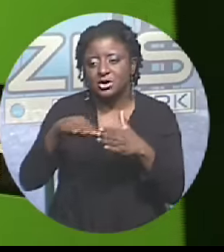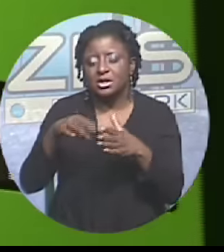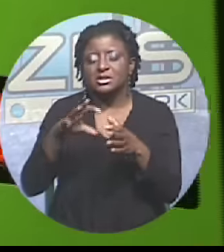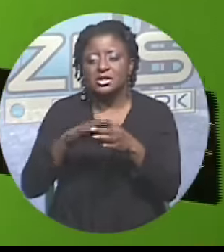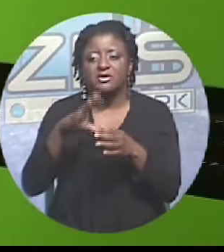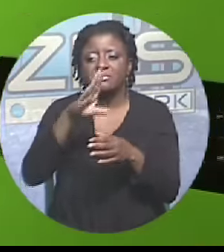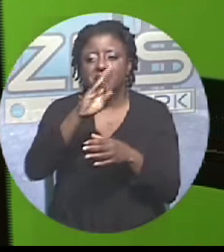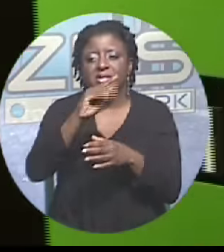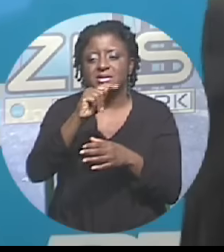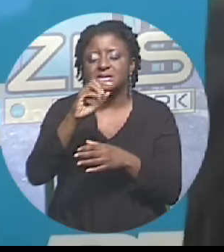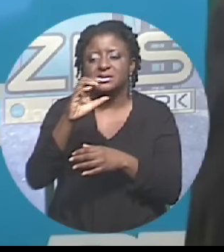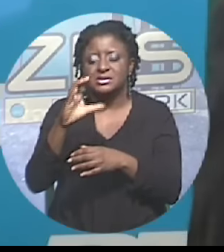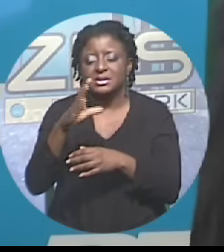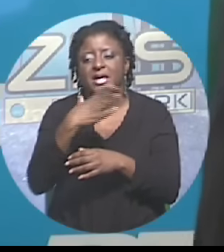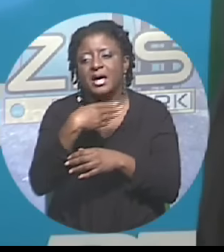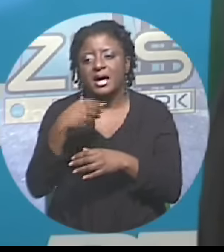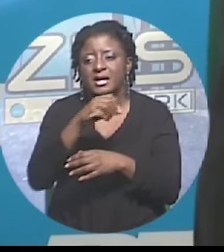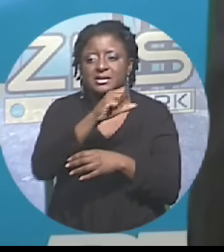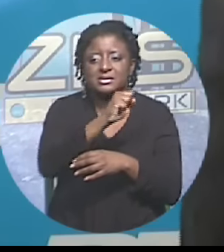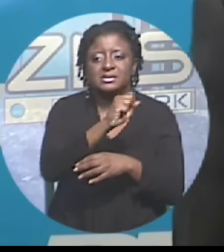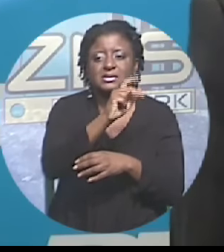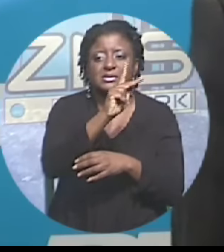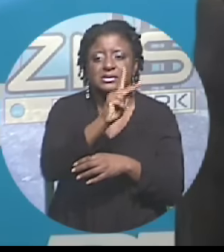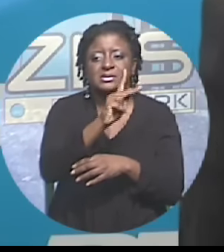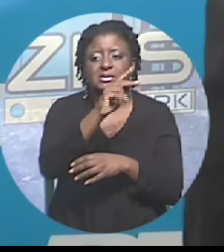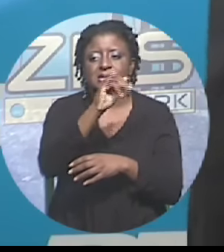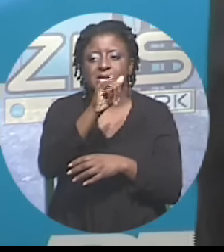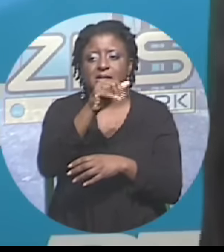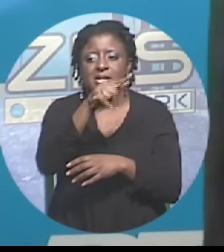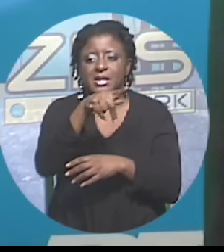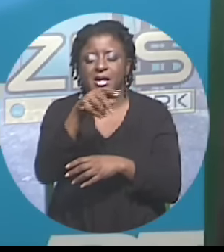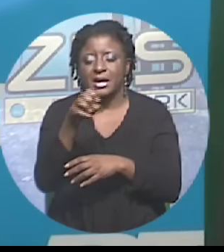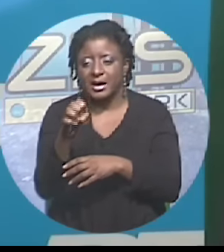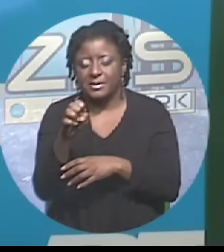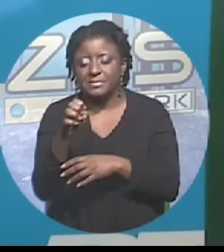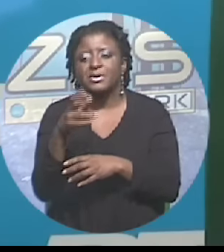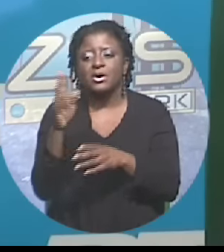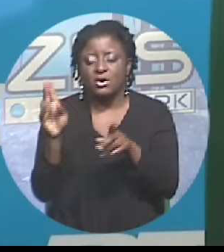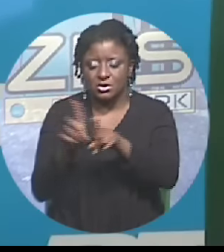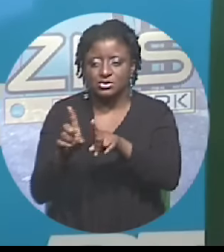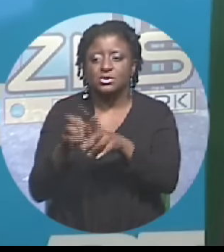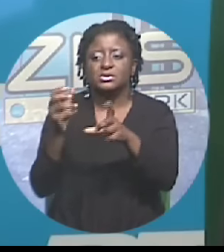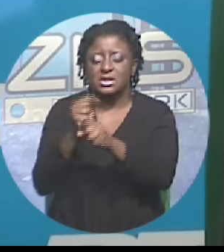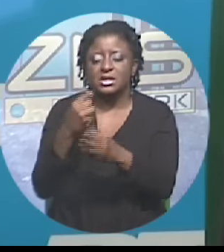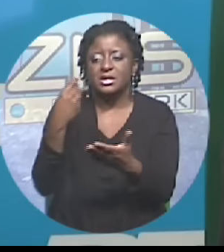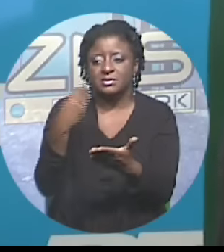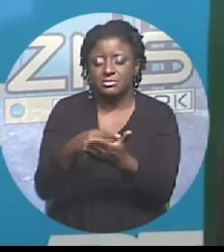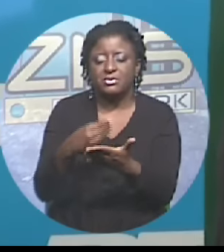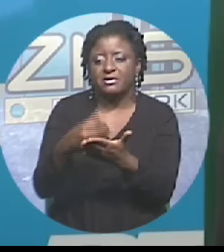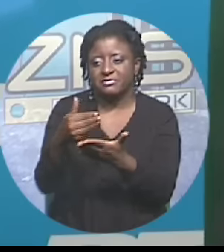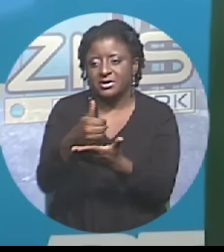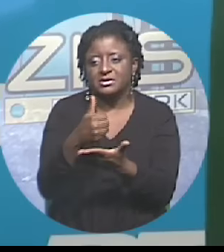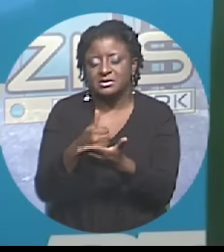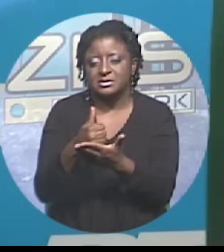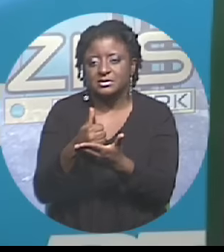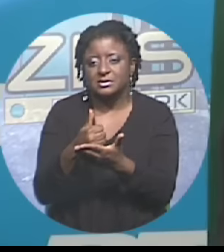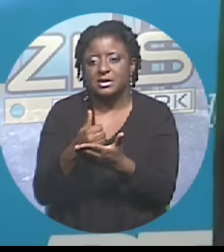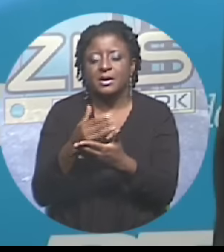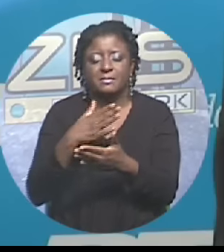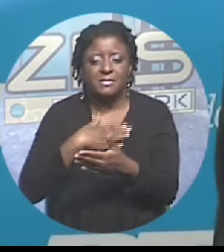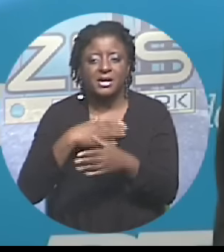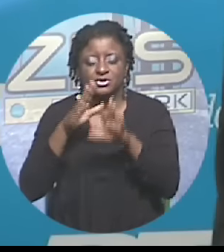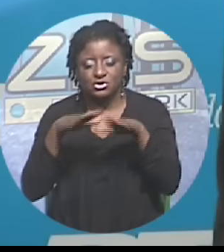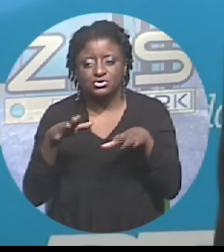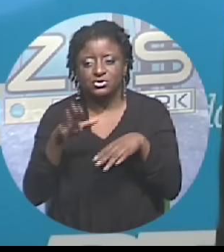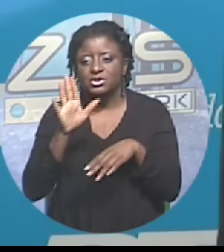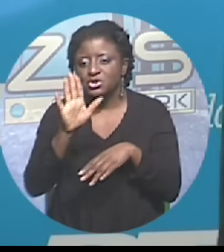company's declining revenue. Your children, my children, those that are Generation Y, Z, and Alpha do not pick up the